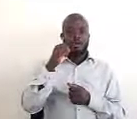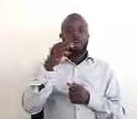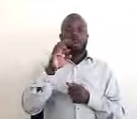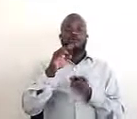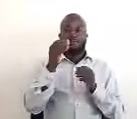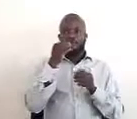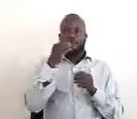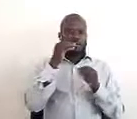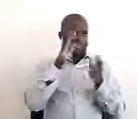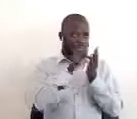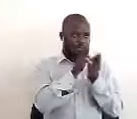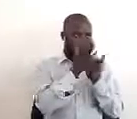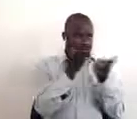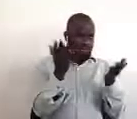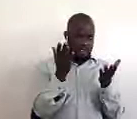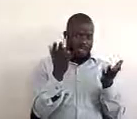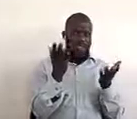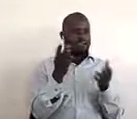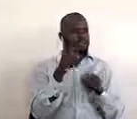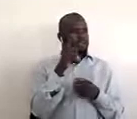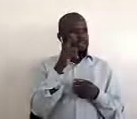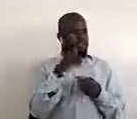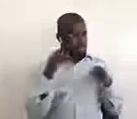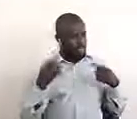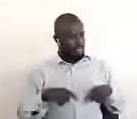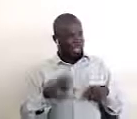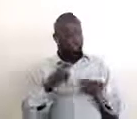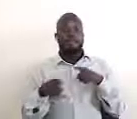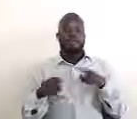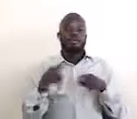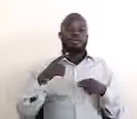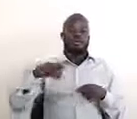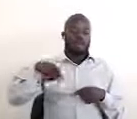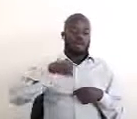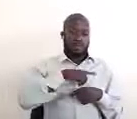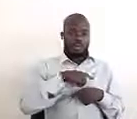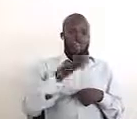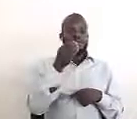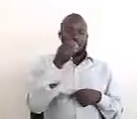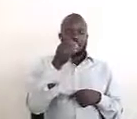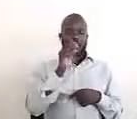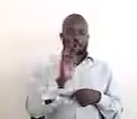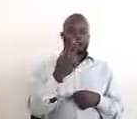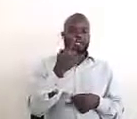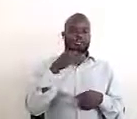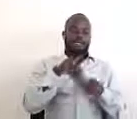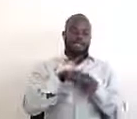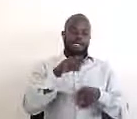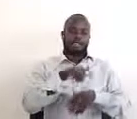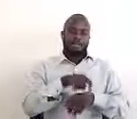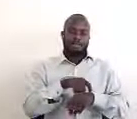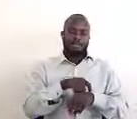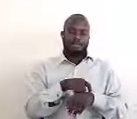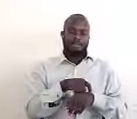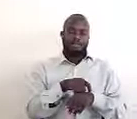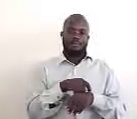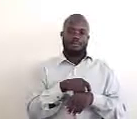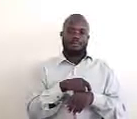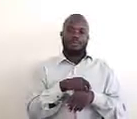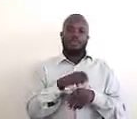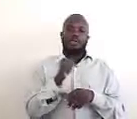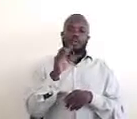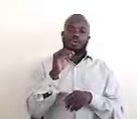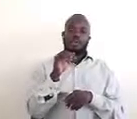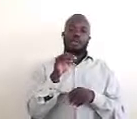50 tons worth of food in a warehouse is a little intimidating, but we do it one meal at a time, and everybody does